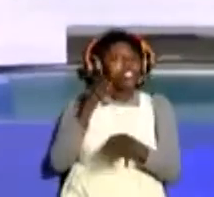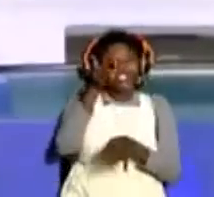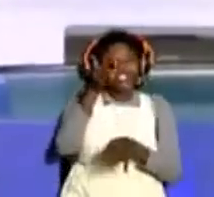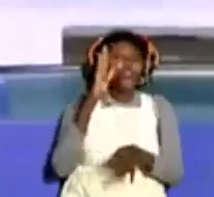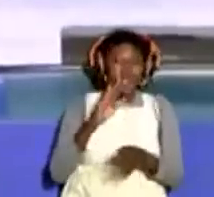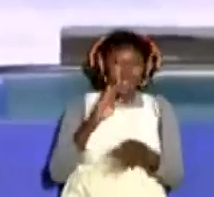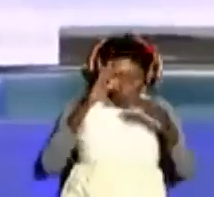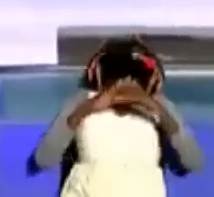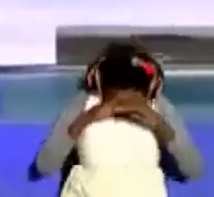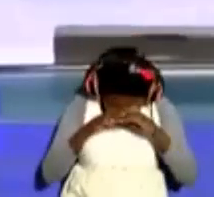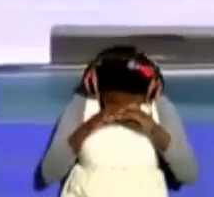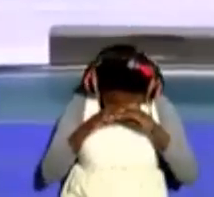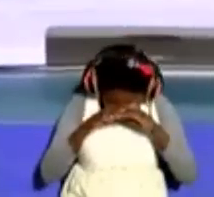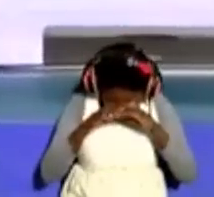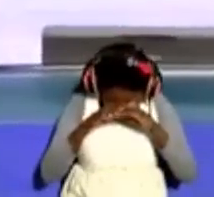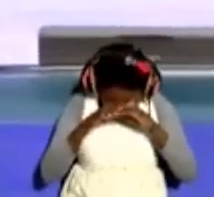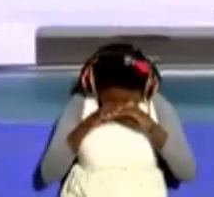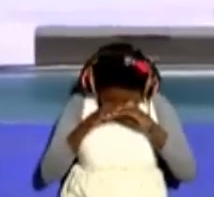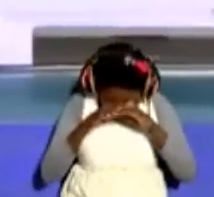will bend down like this.